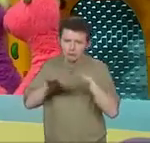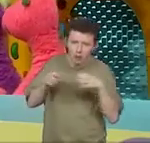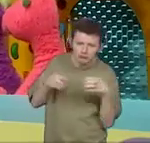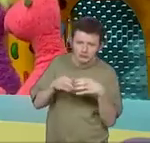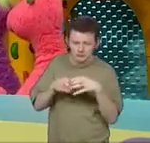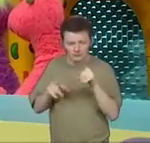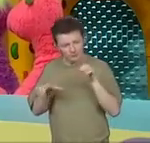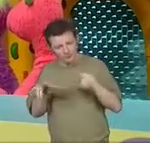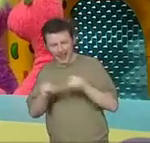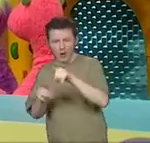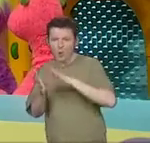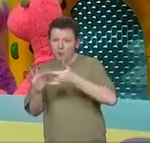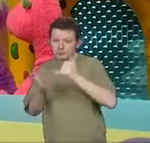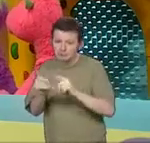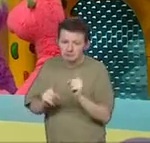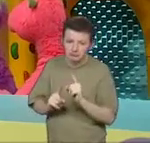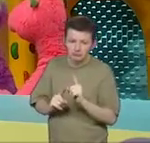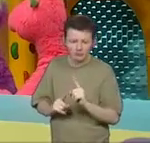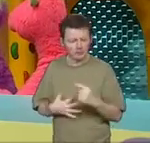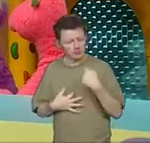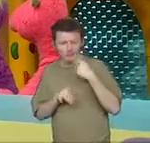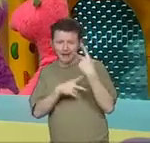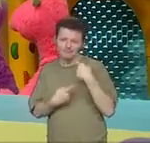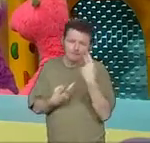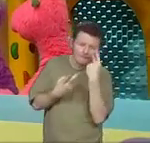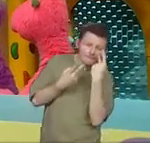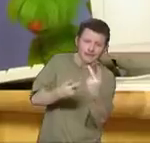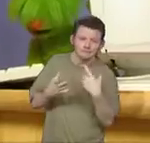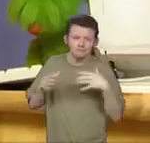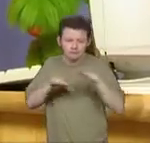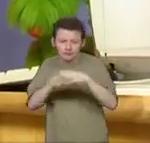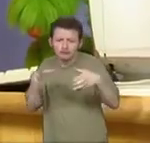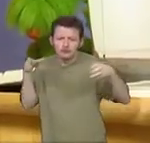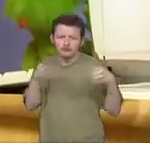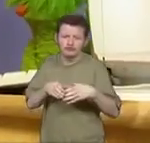whether Tiddly Peeps look things up on their computers like Hoobs do.